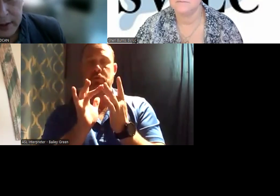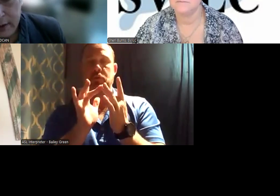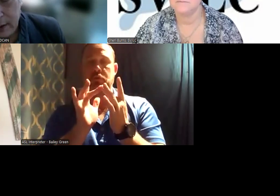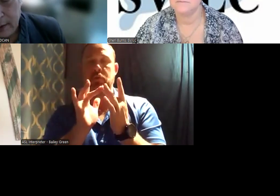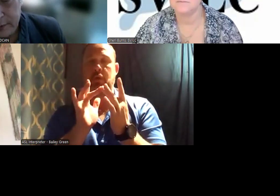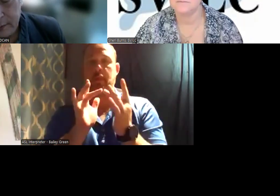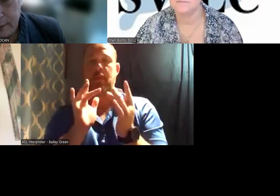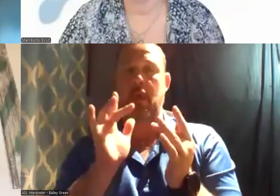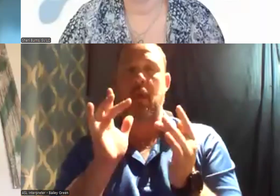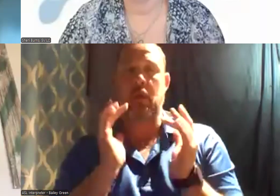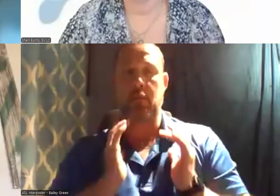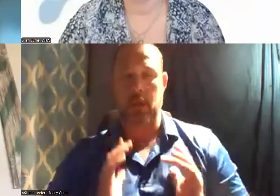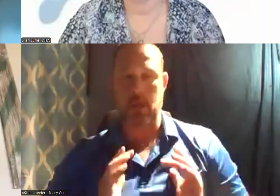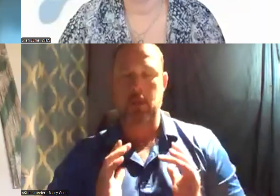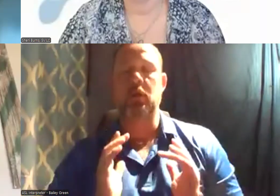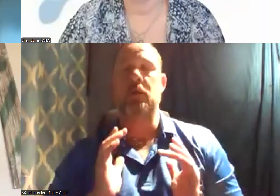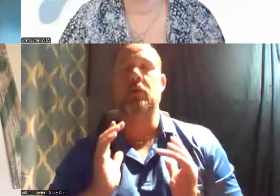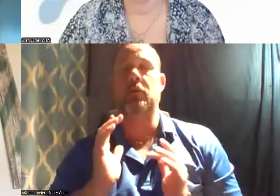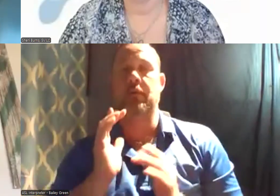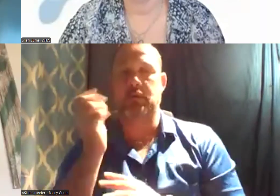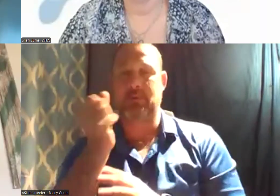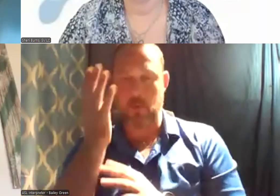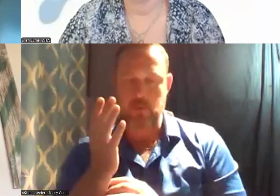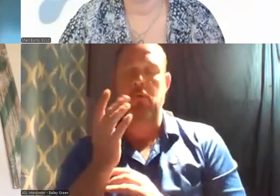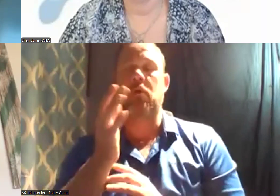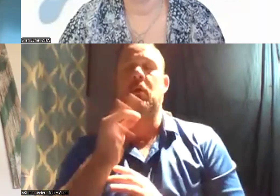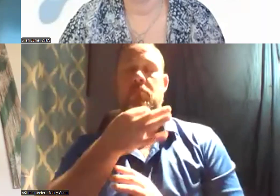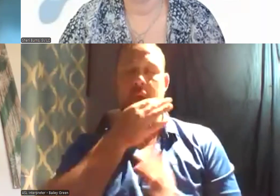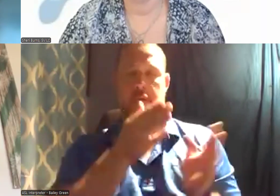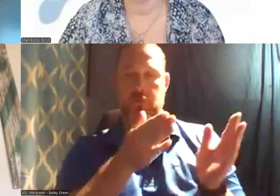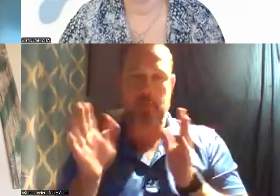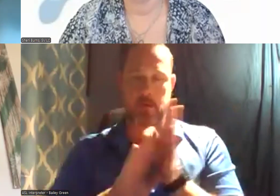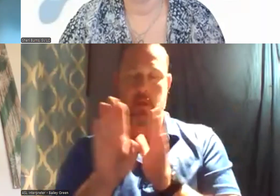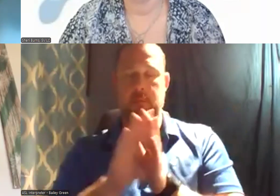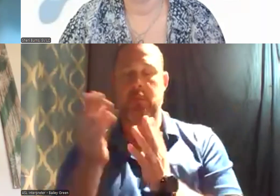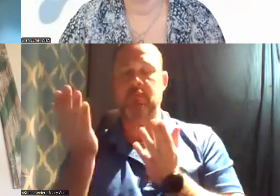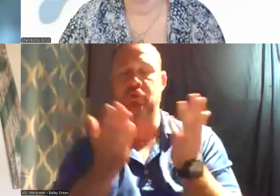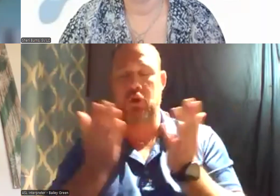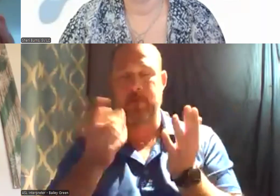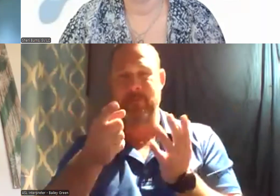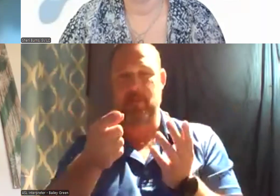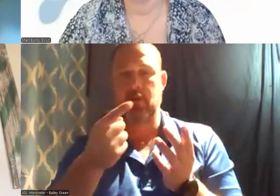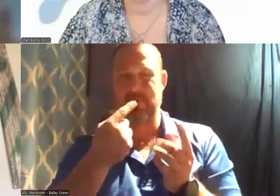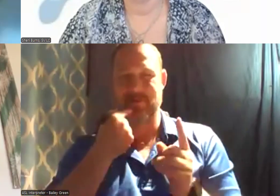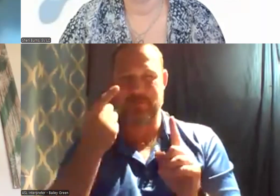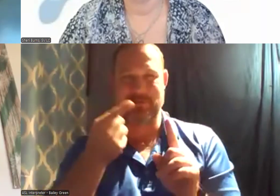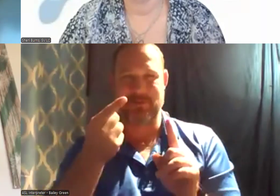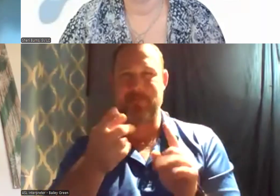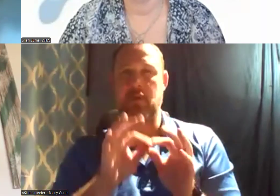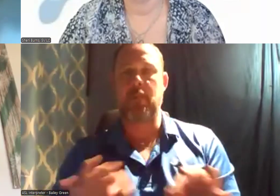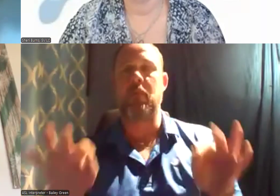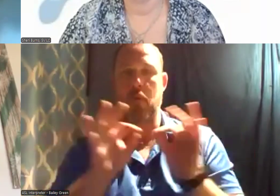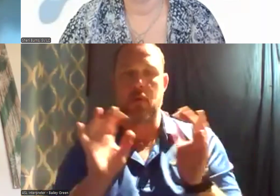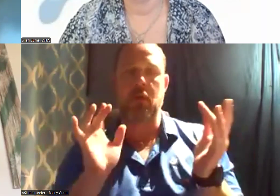the committee stakeholder group with the master plan on developmental services. But as you pointed out, it's really going to be important that we reach